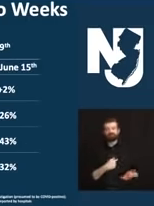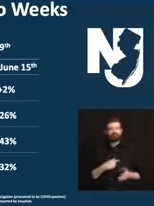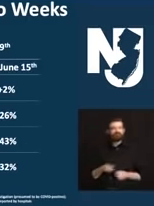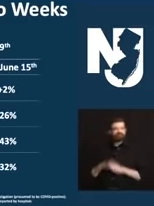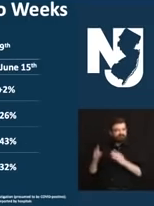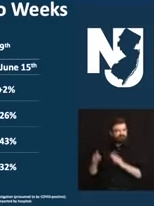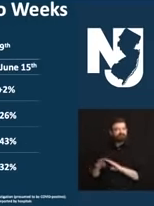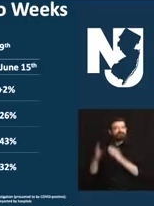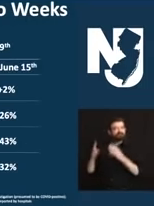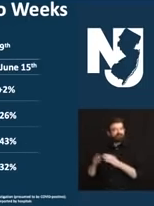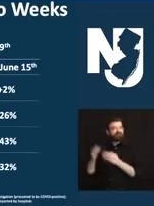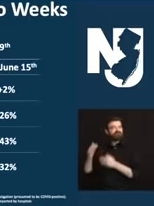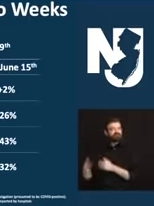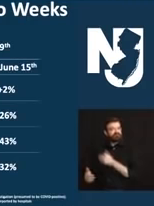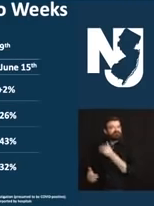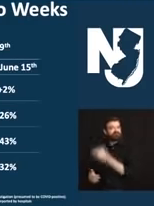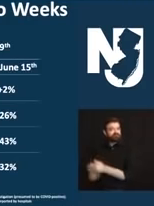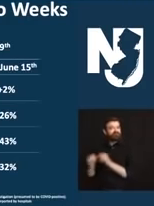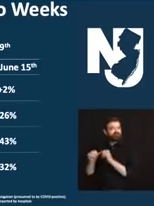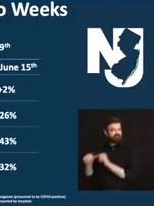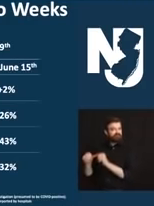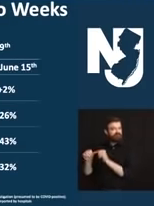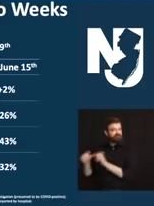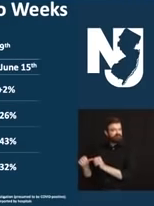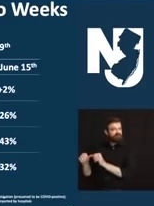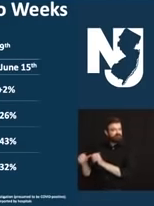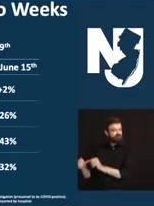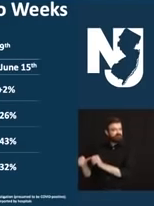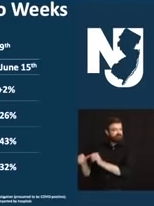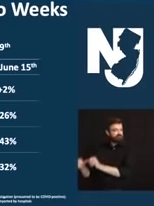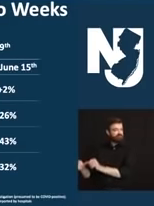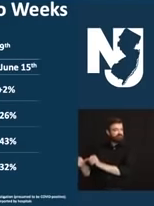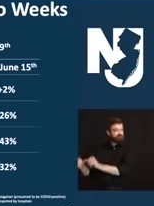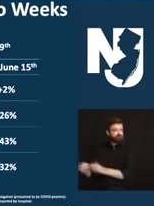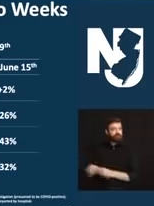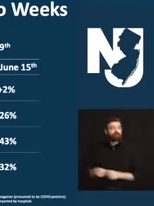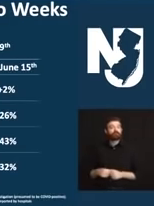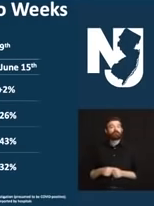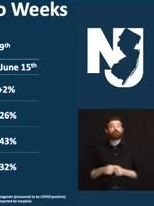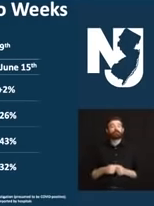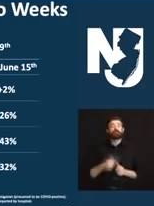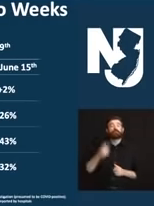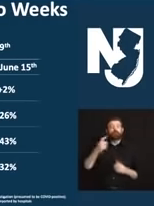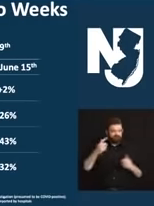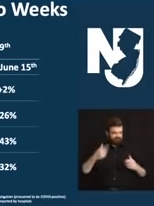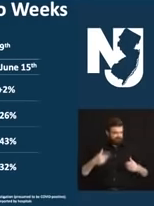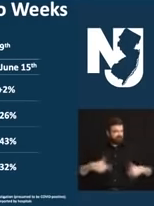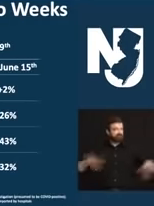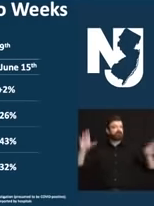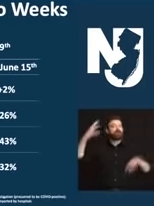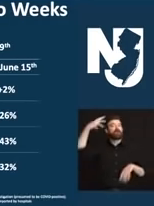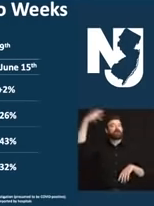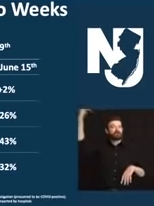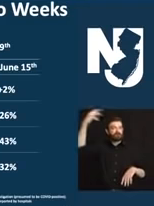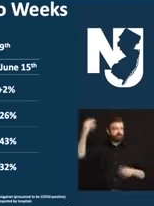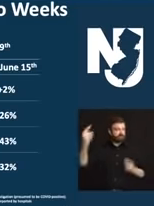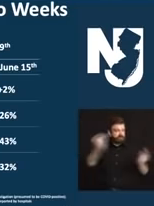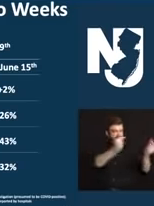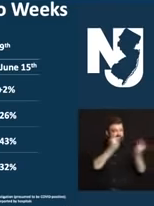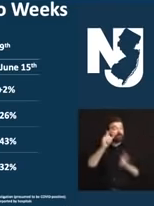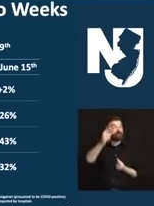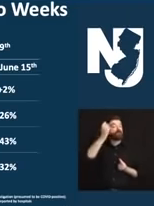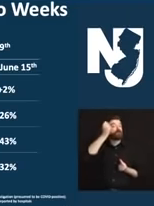dates for the restart of outdoor activities and for limited indoor activities that can be done while wearing a face